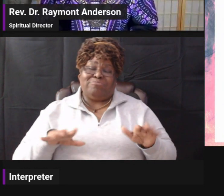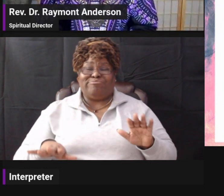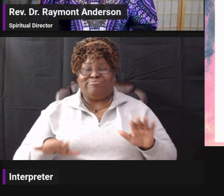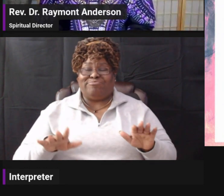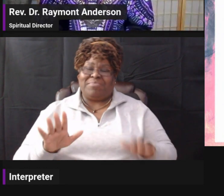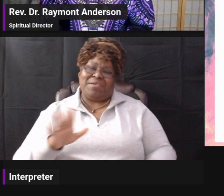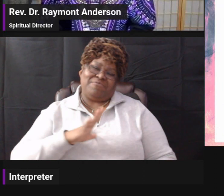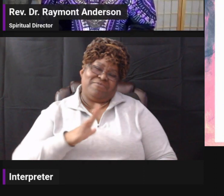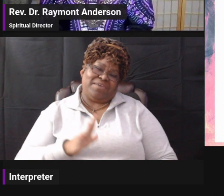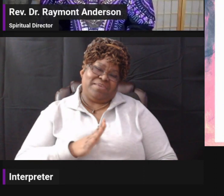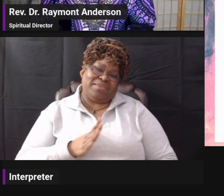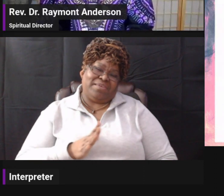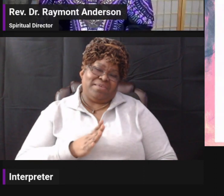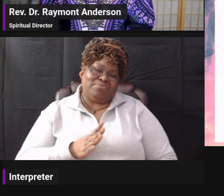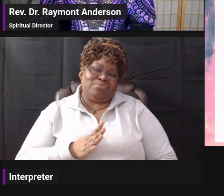is